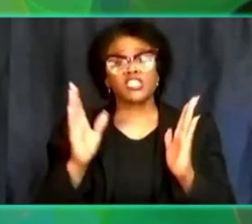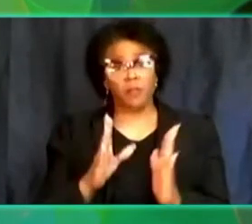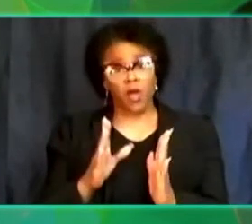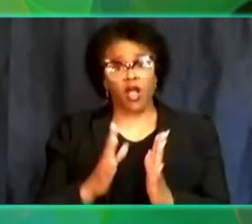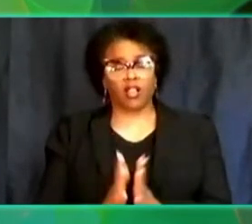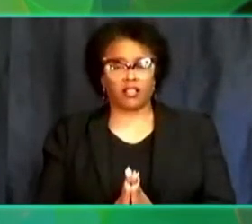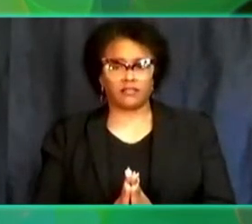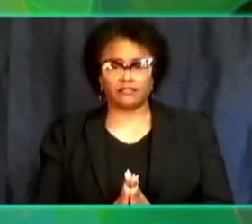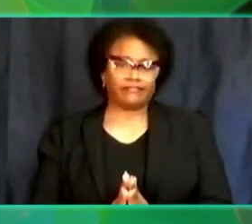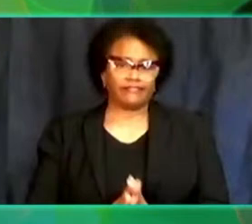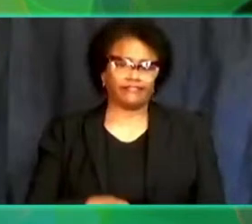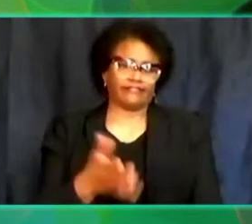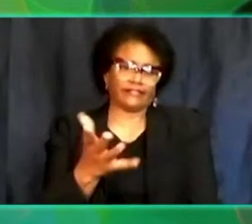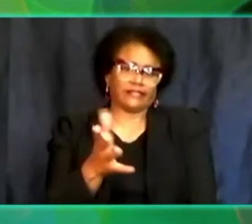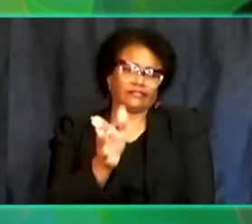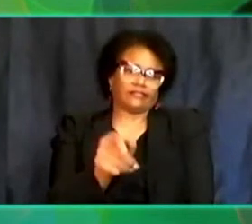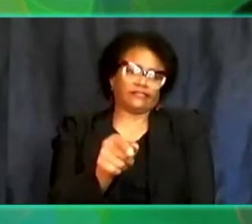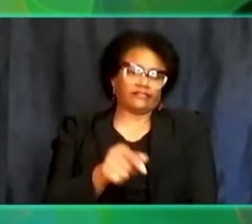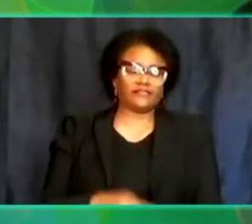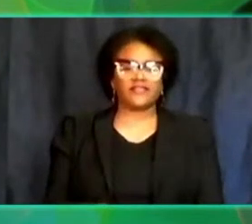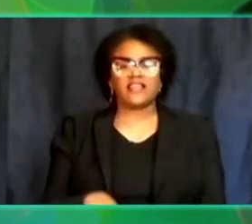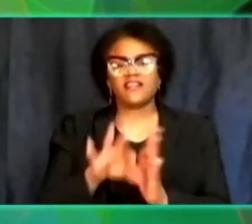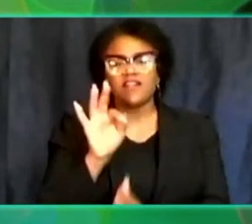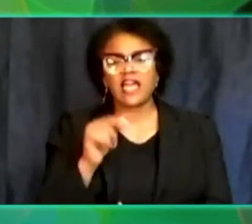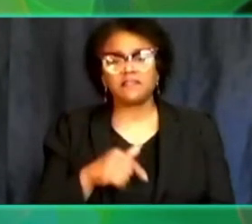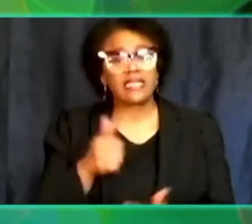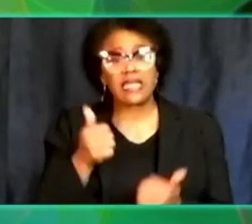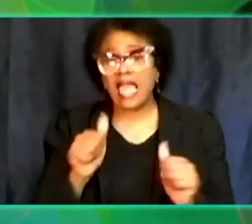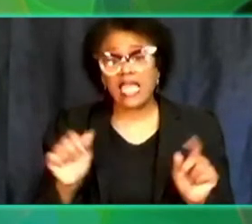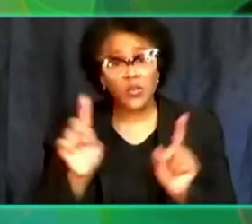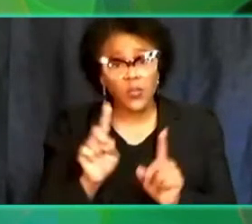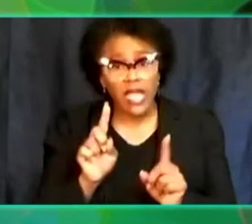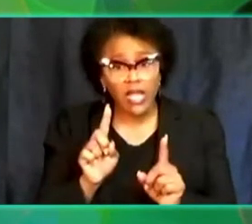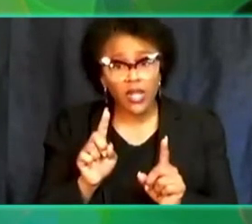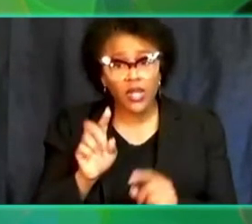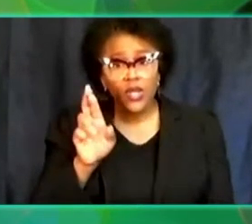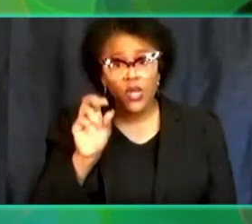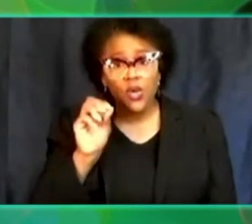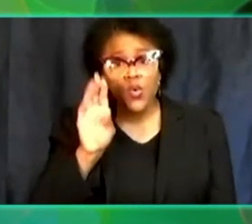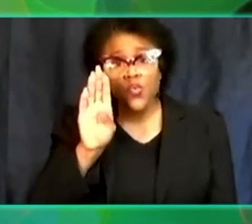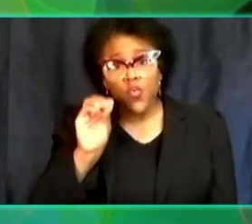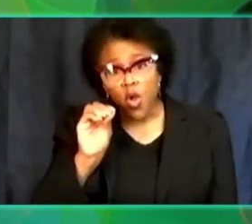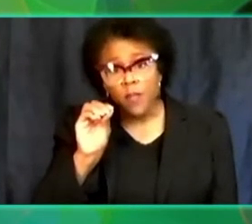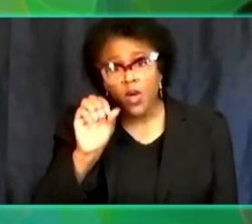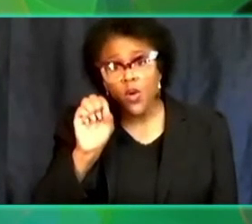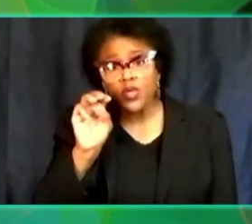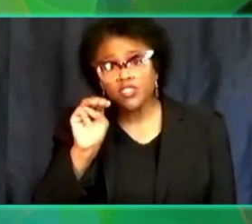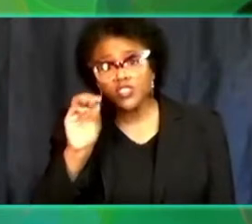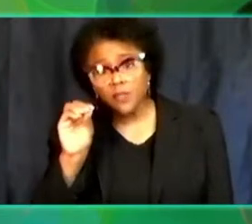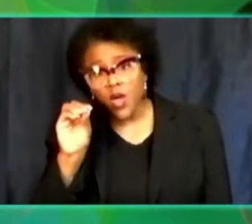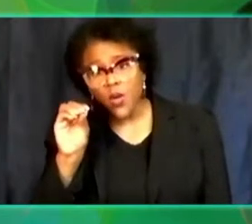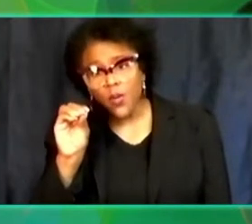I'll just leave that. You can find me anywhere at Robrosmo, which is